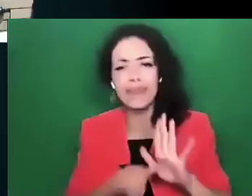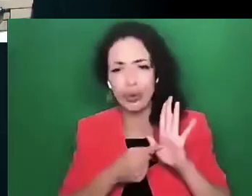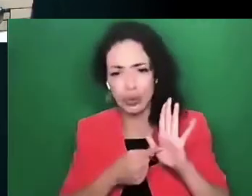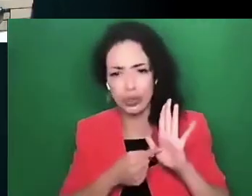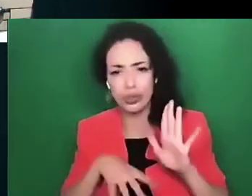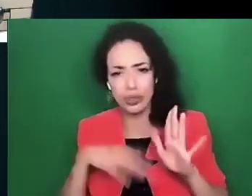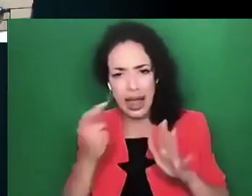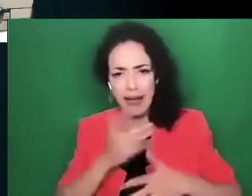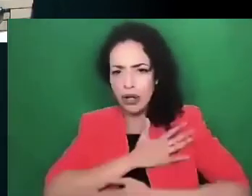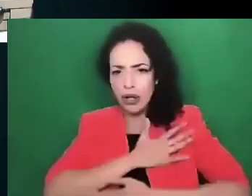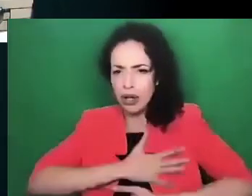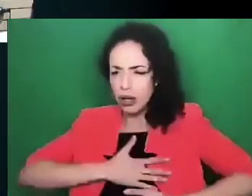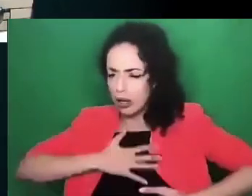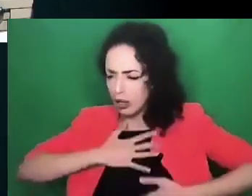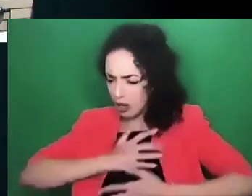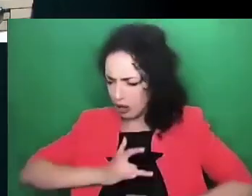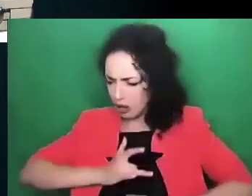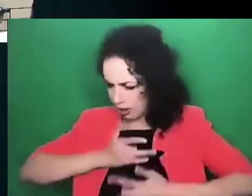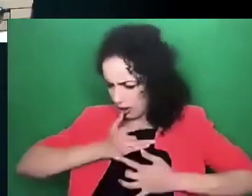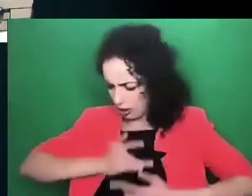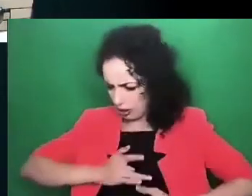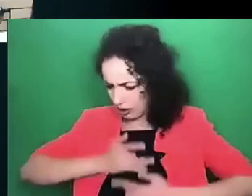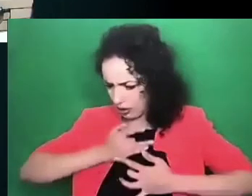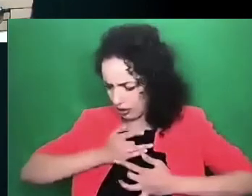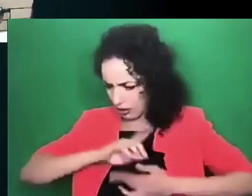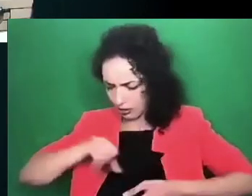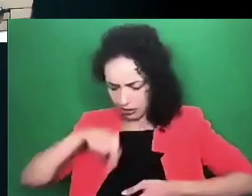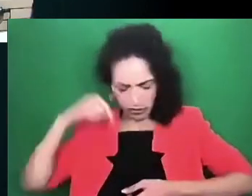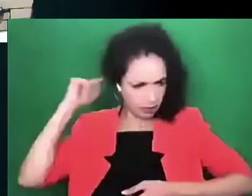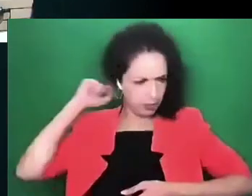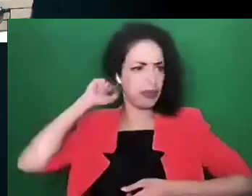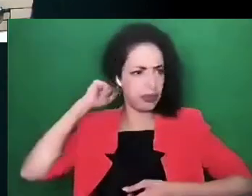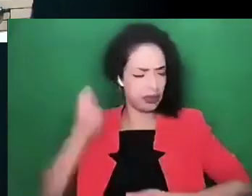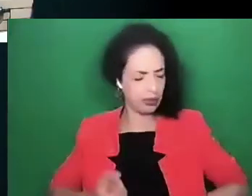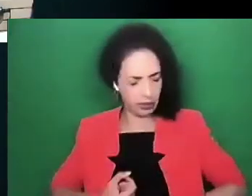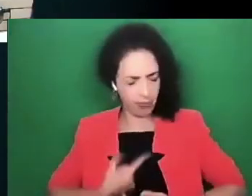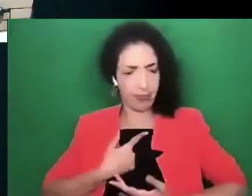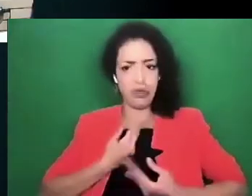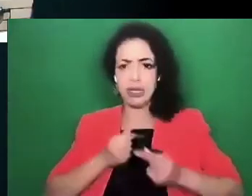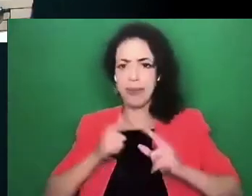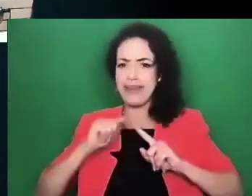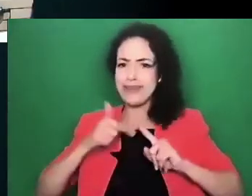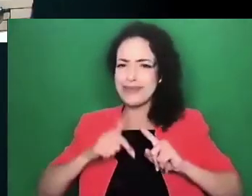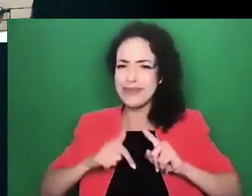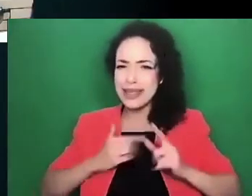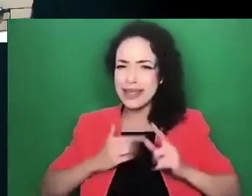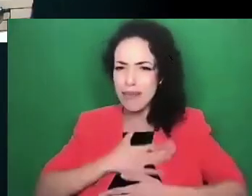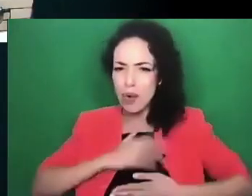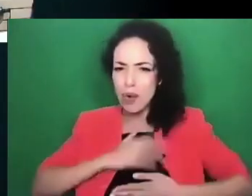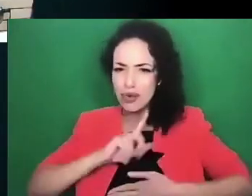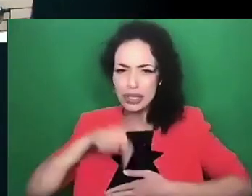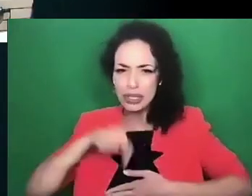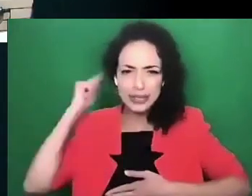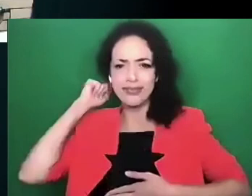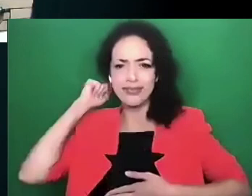of evoke something that is deep inside them, I suppose. And I think what's very interesting about your work is that what you were saying when you